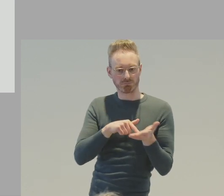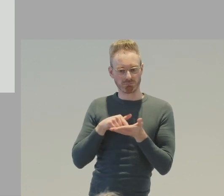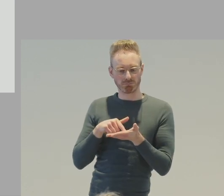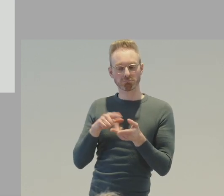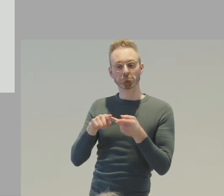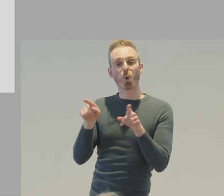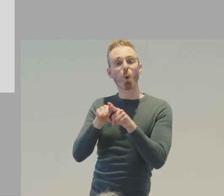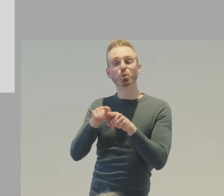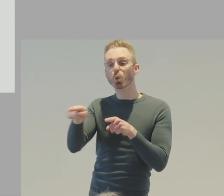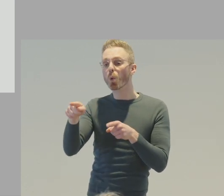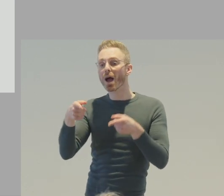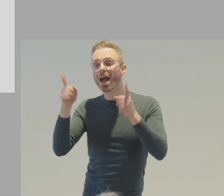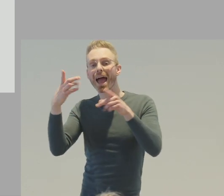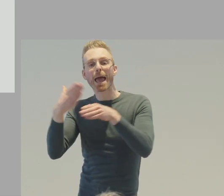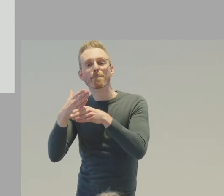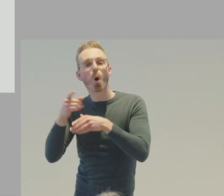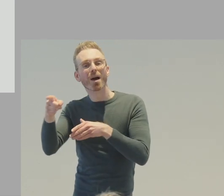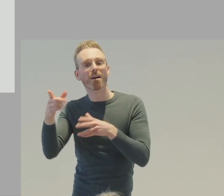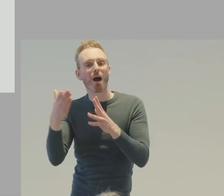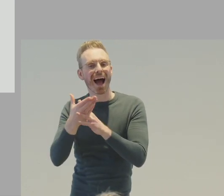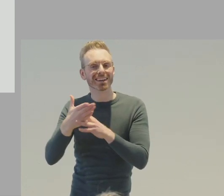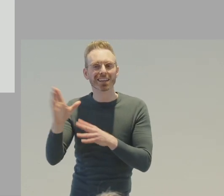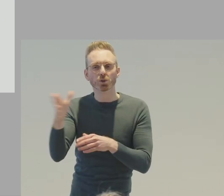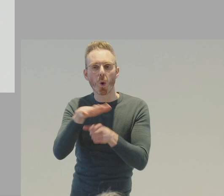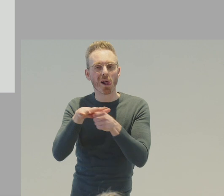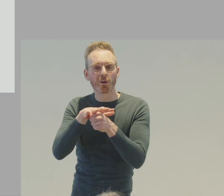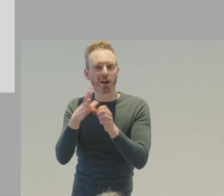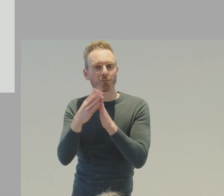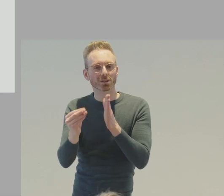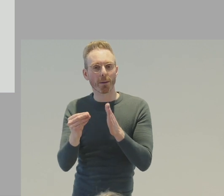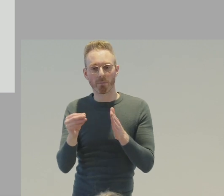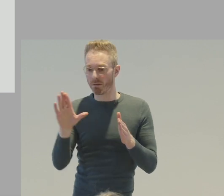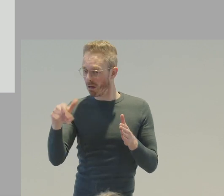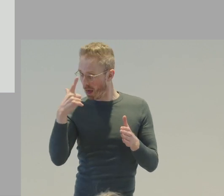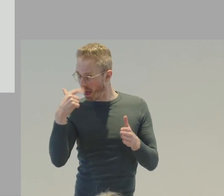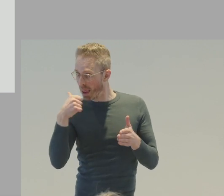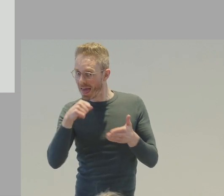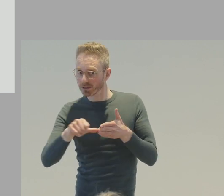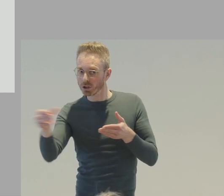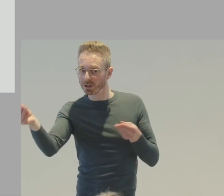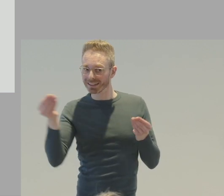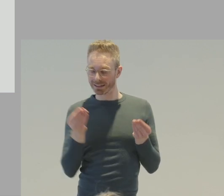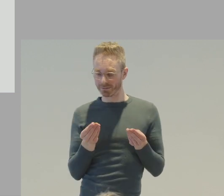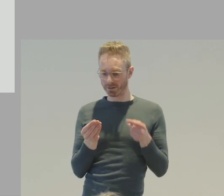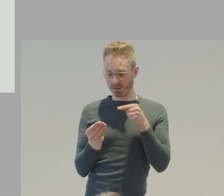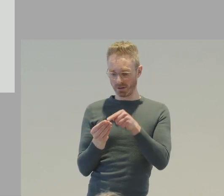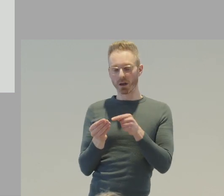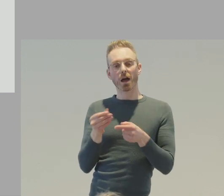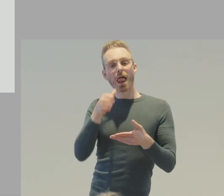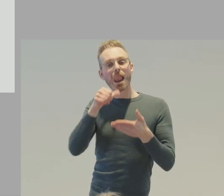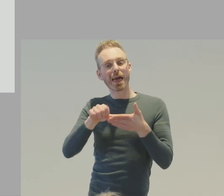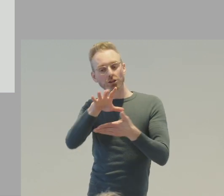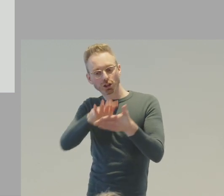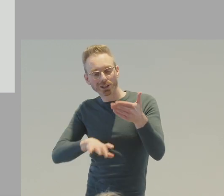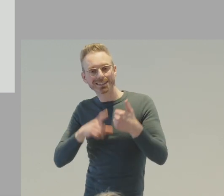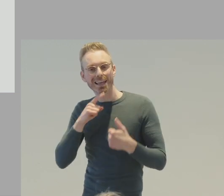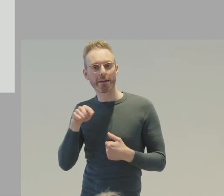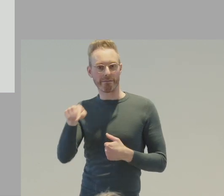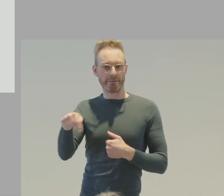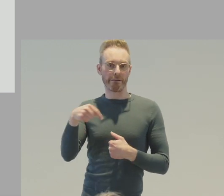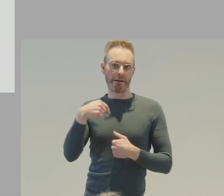an employer, somebody like Access Areas or whoever's employing you, confirming that the work is only possible because it is